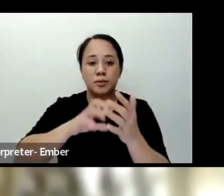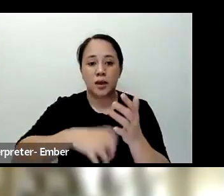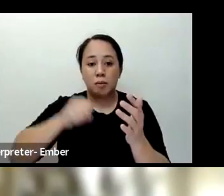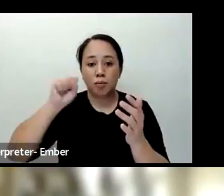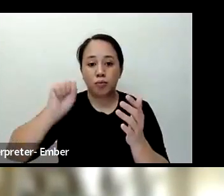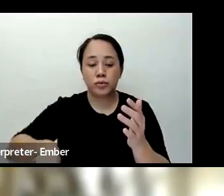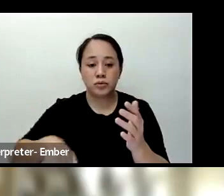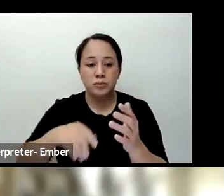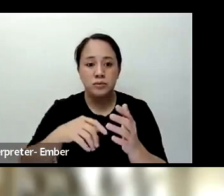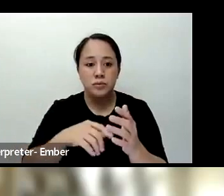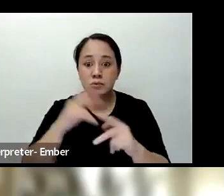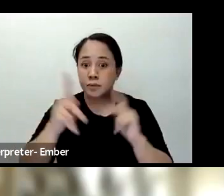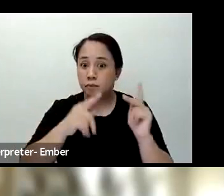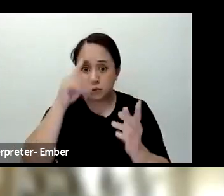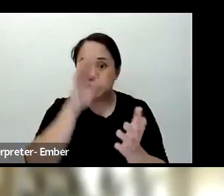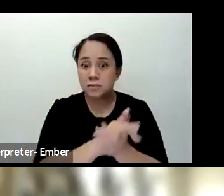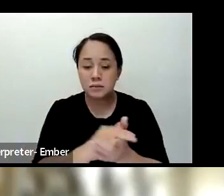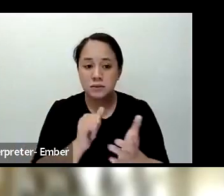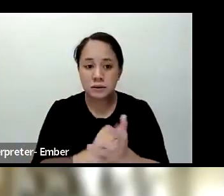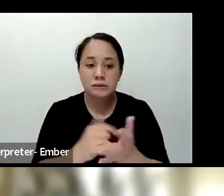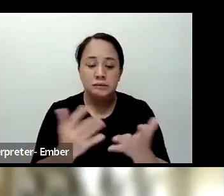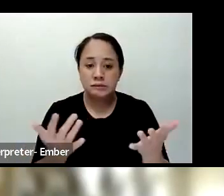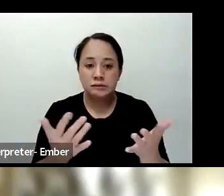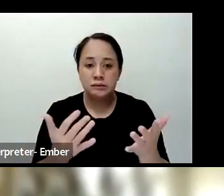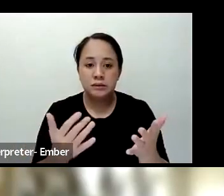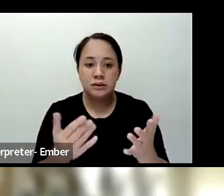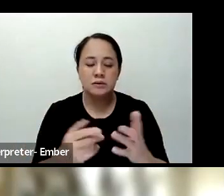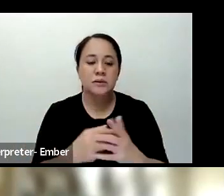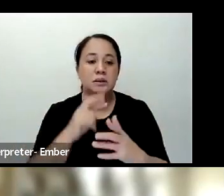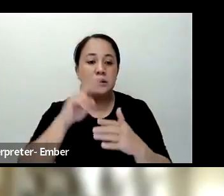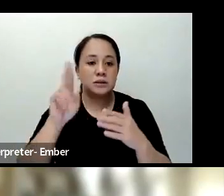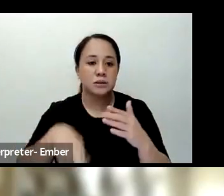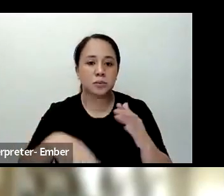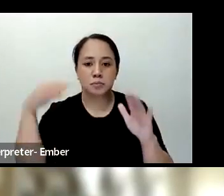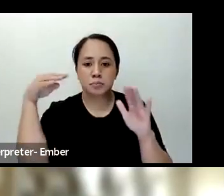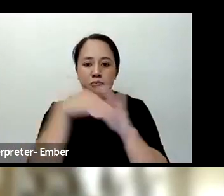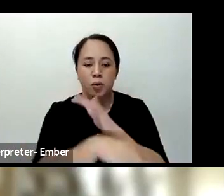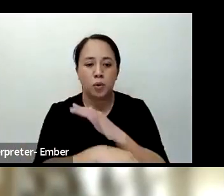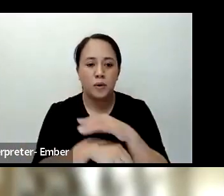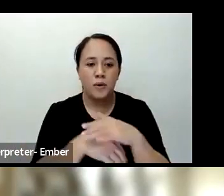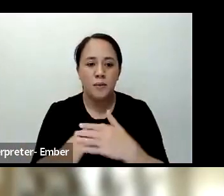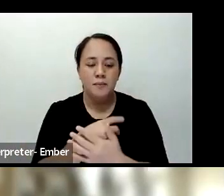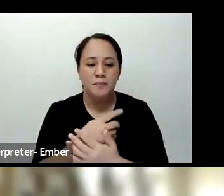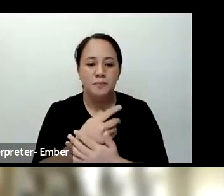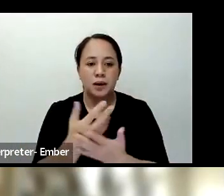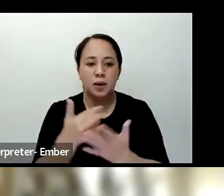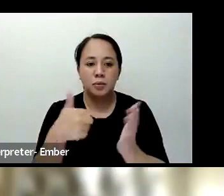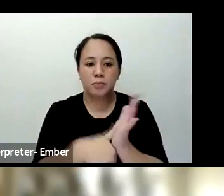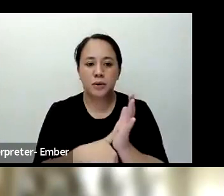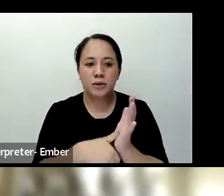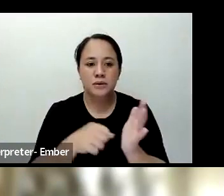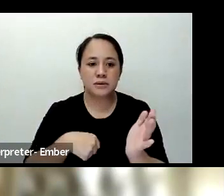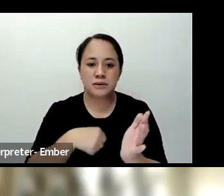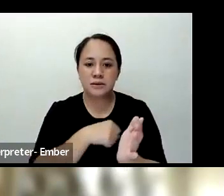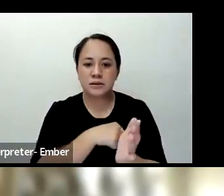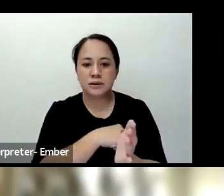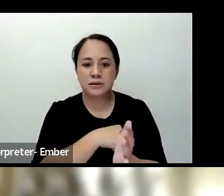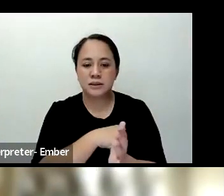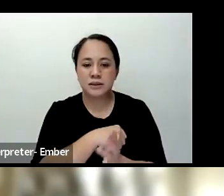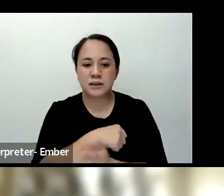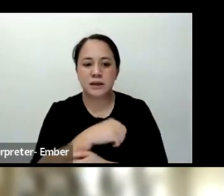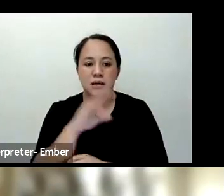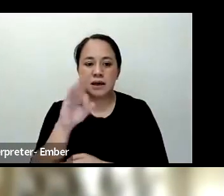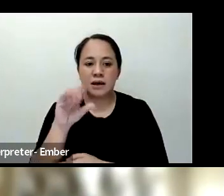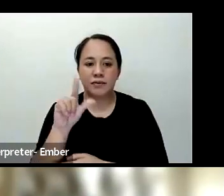people believe that. Yeah. And as a result, bumagsak yung boto para kay Senator Flavier